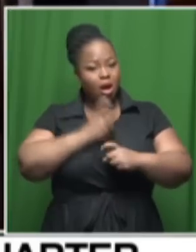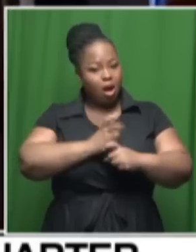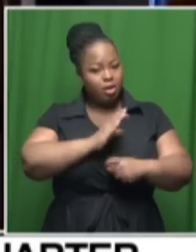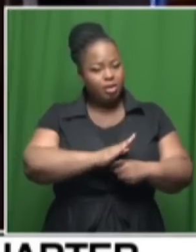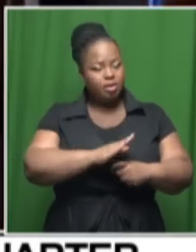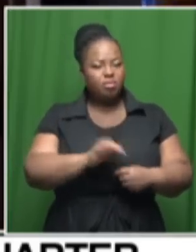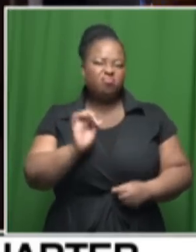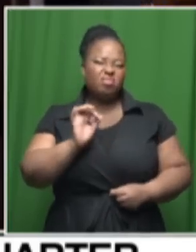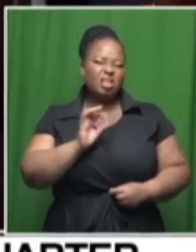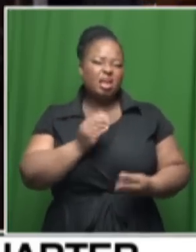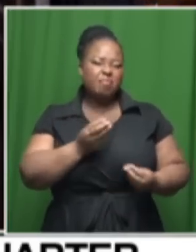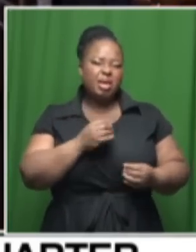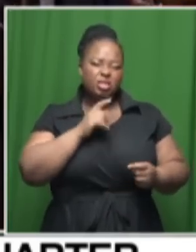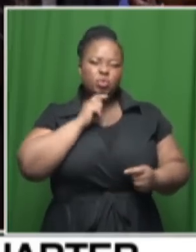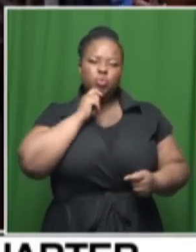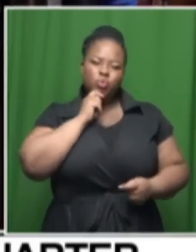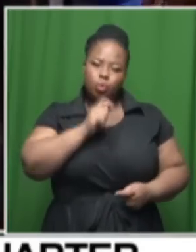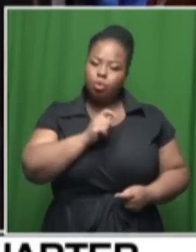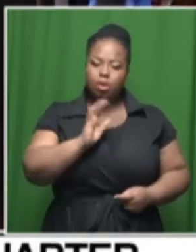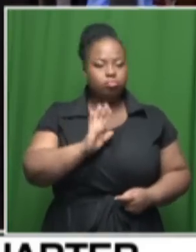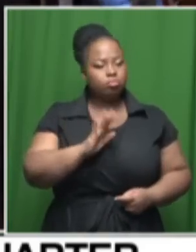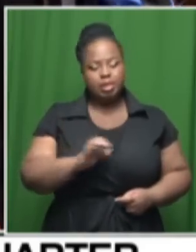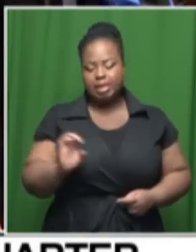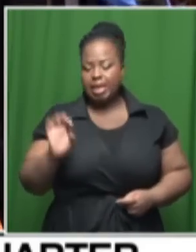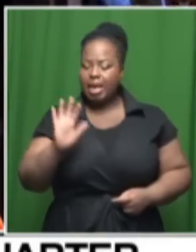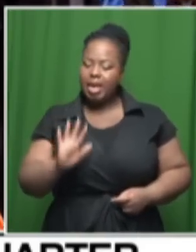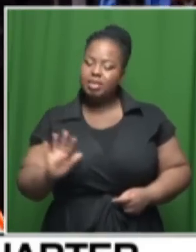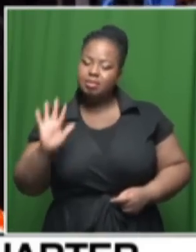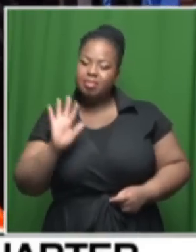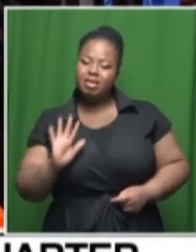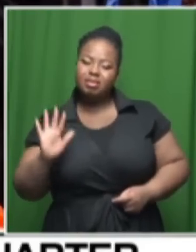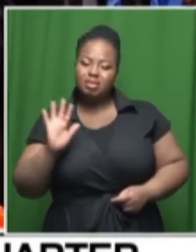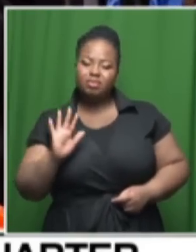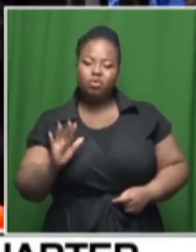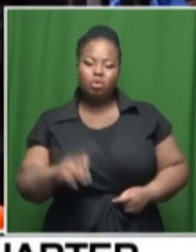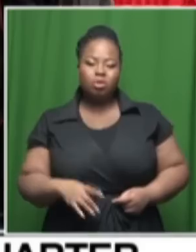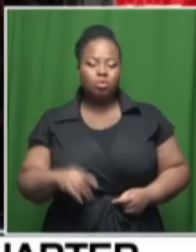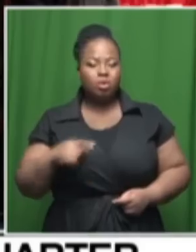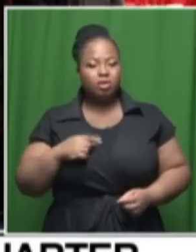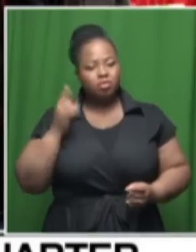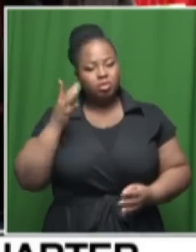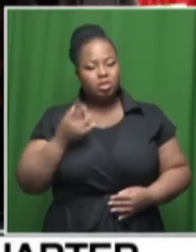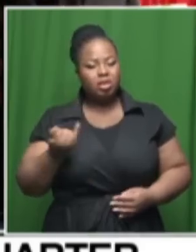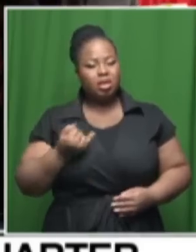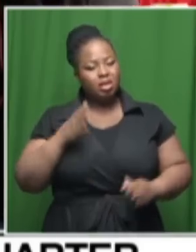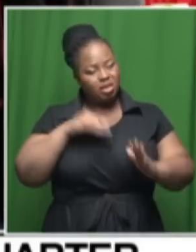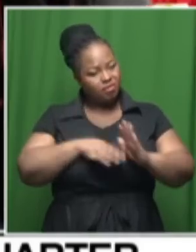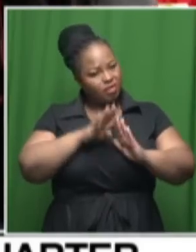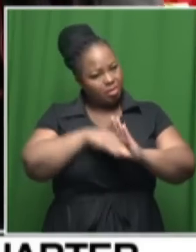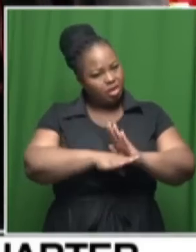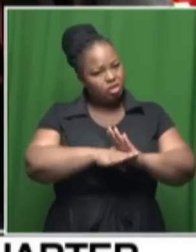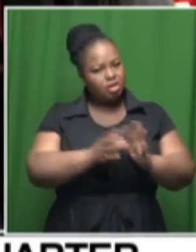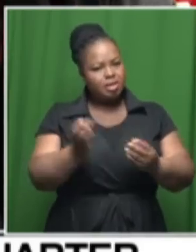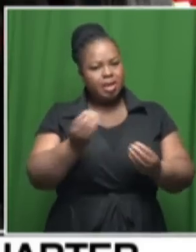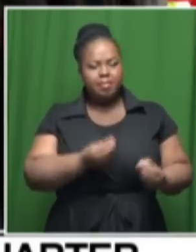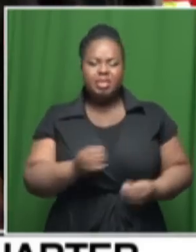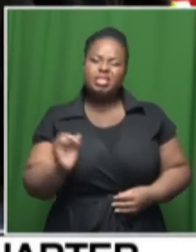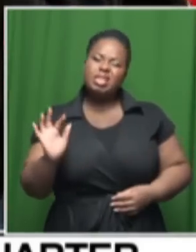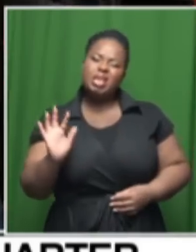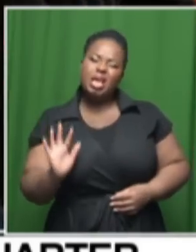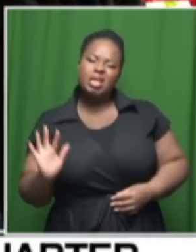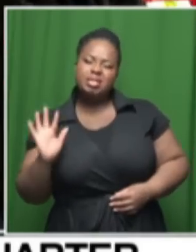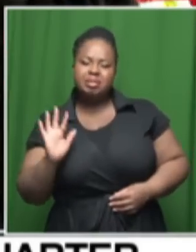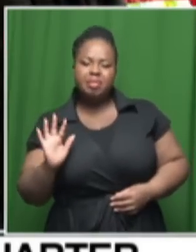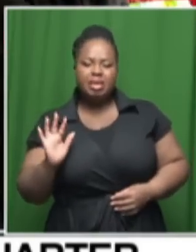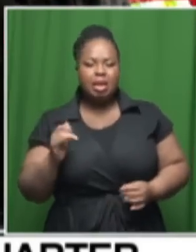are estimates. Most economic data are actually estimates. Like inflation numbers is an estimate. We don't really know. We've got a